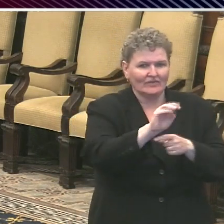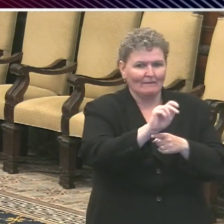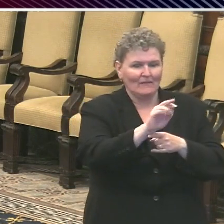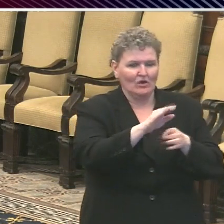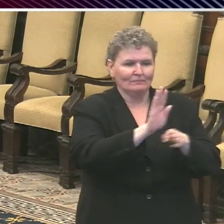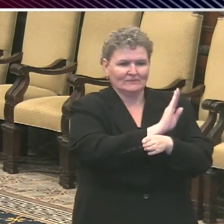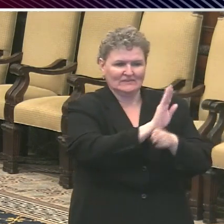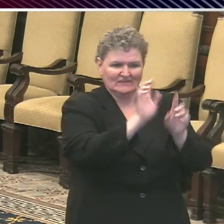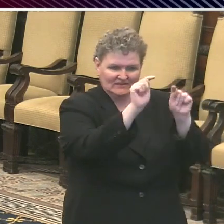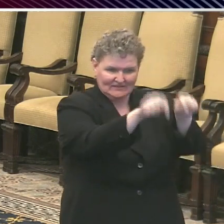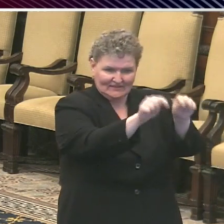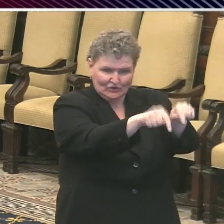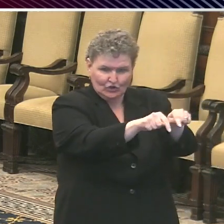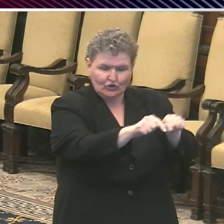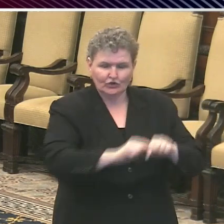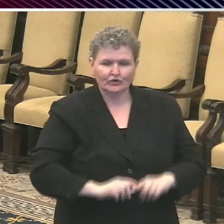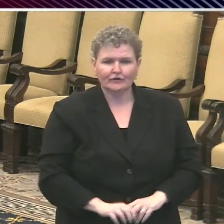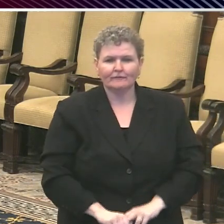Appreciate it.